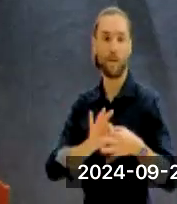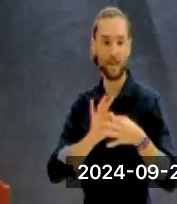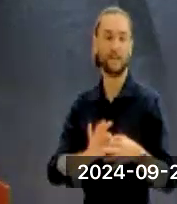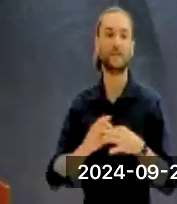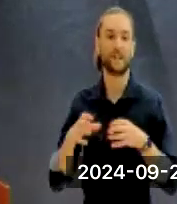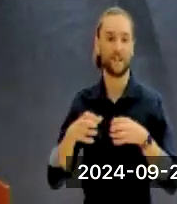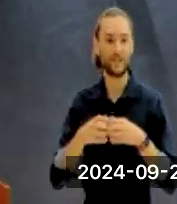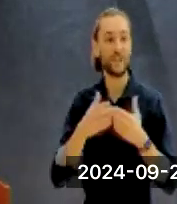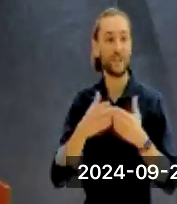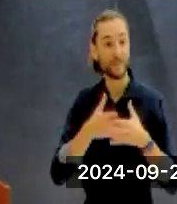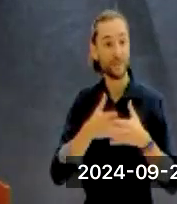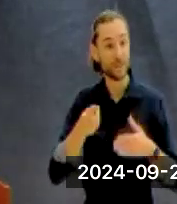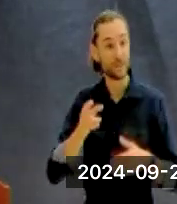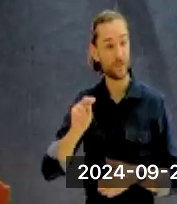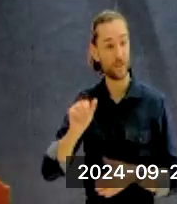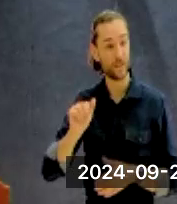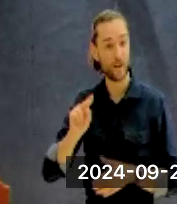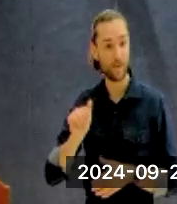you so much, Dr. Nakamura.